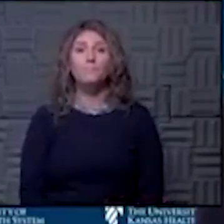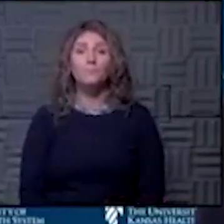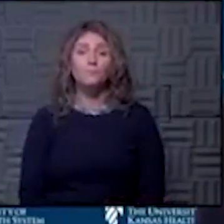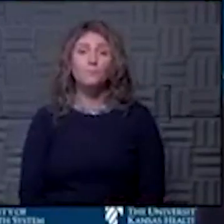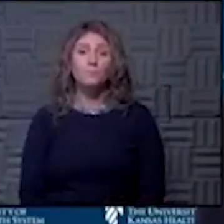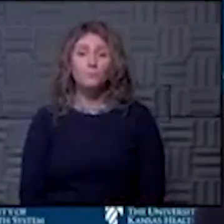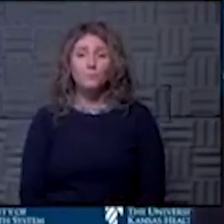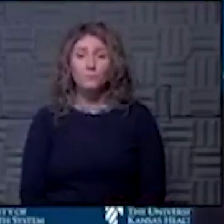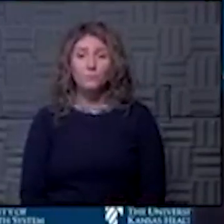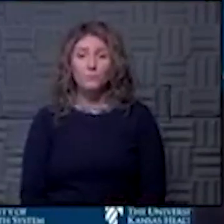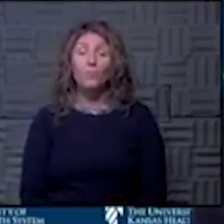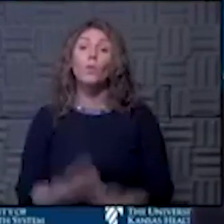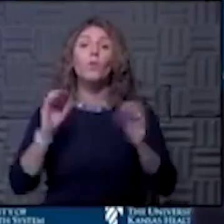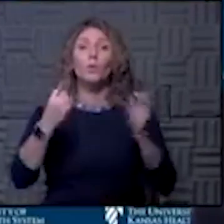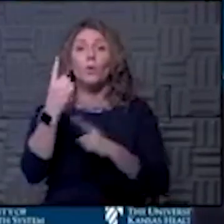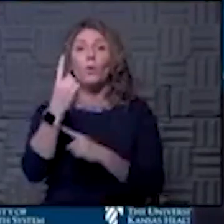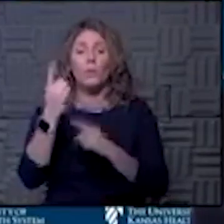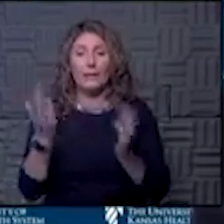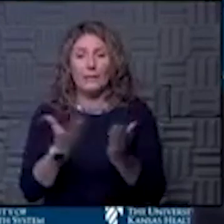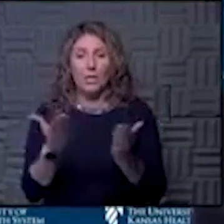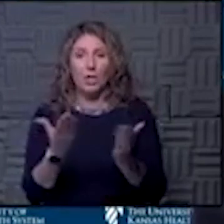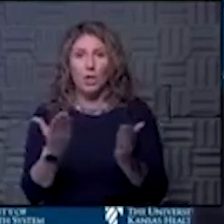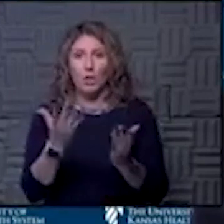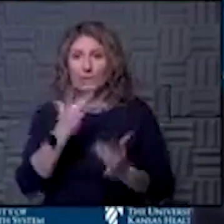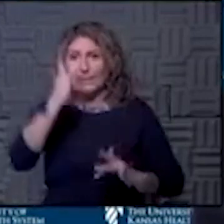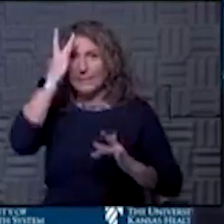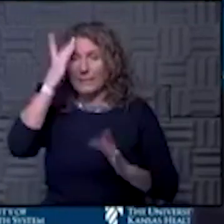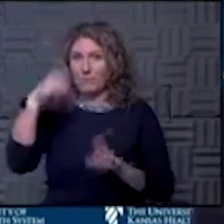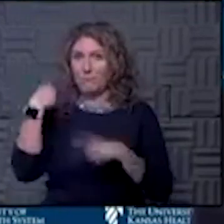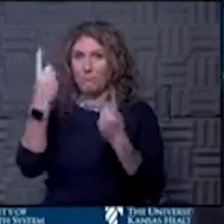No one here has had any illness at all.